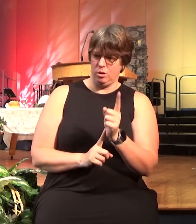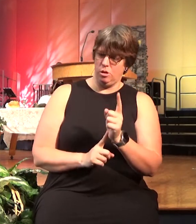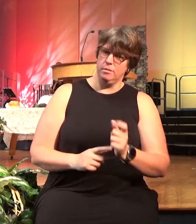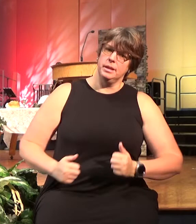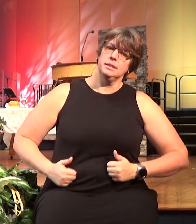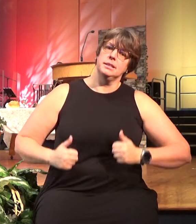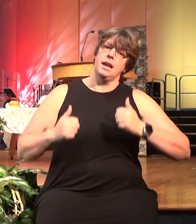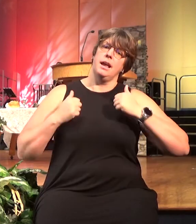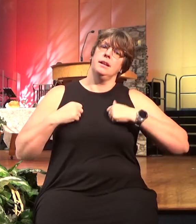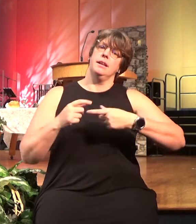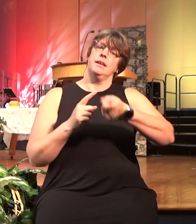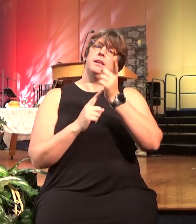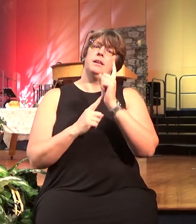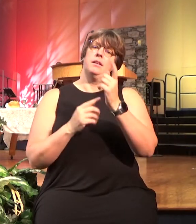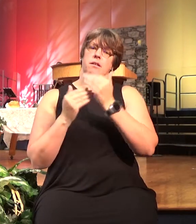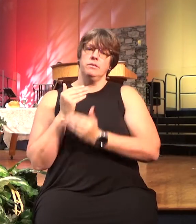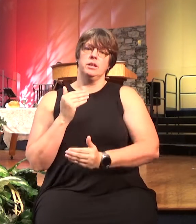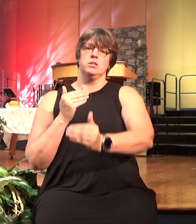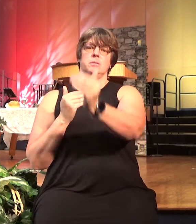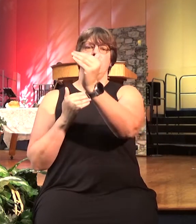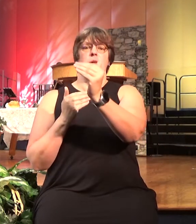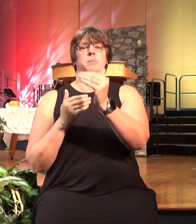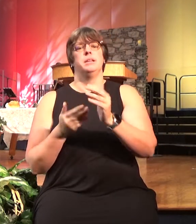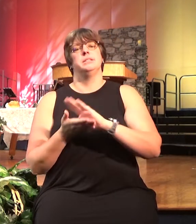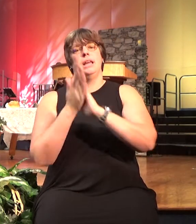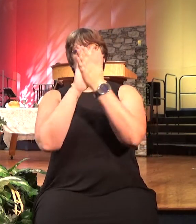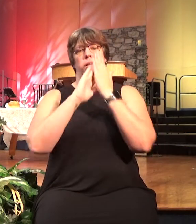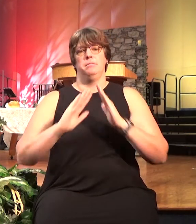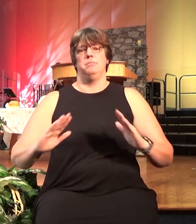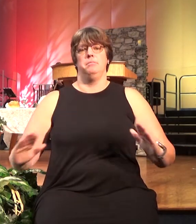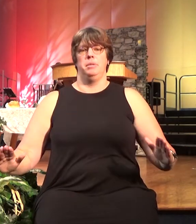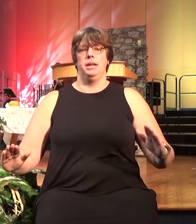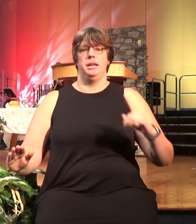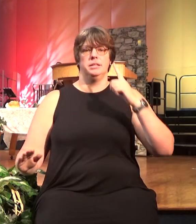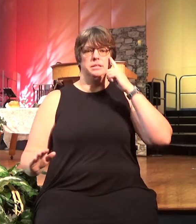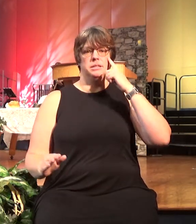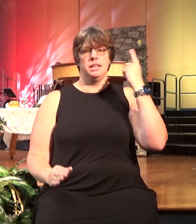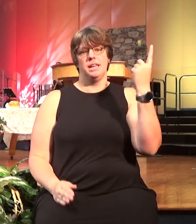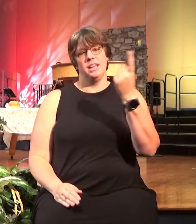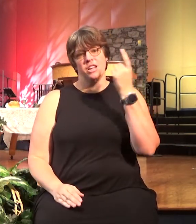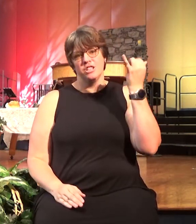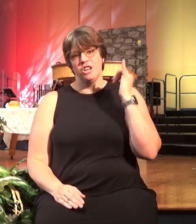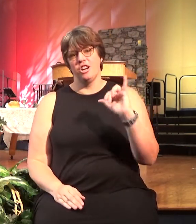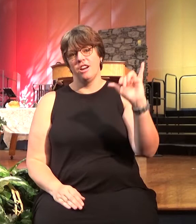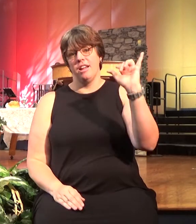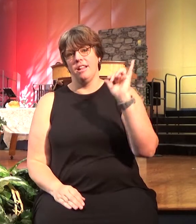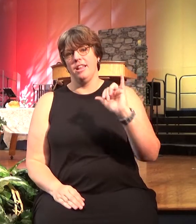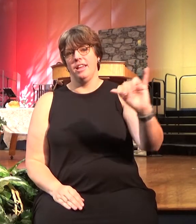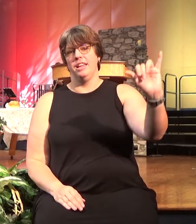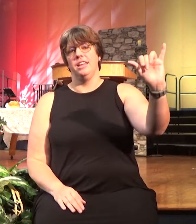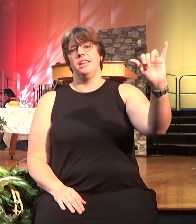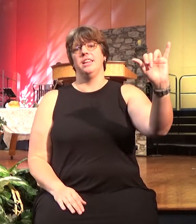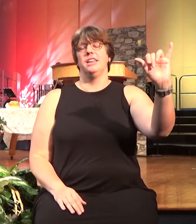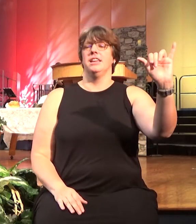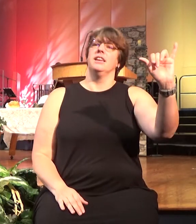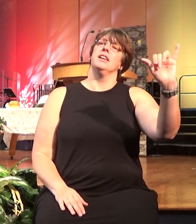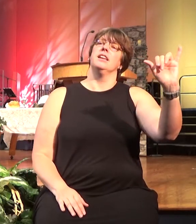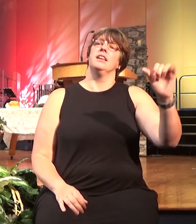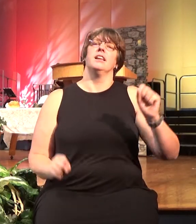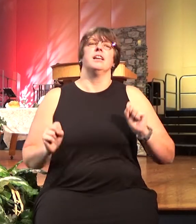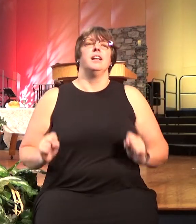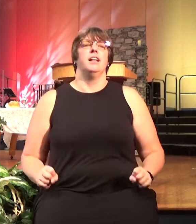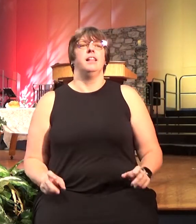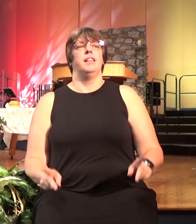this moment and every moment now and always. And so it is. Amen. Let there be